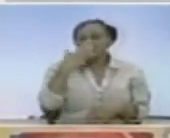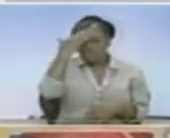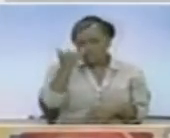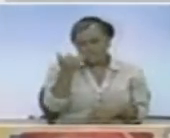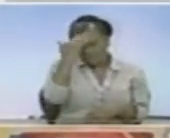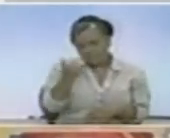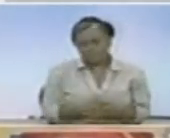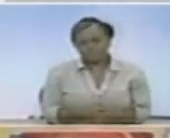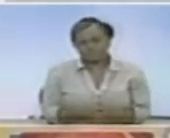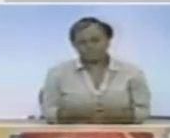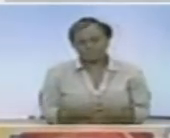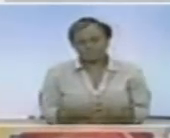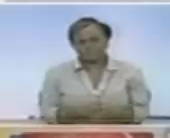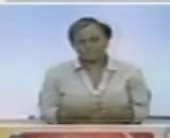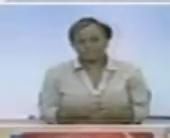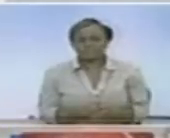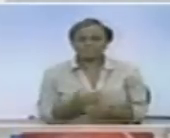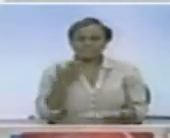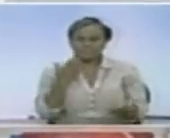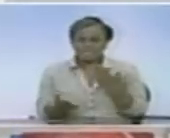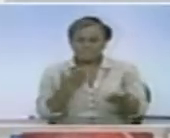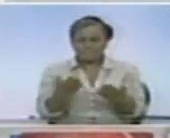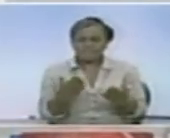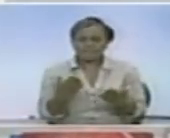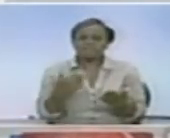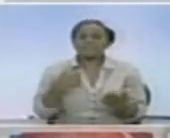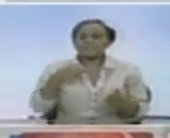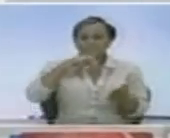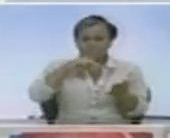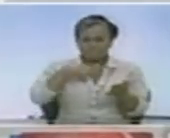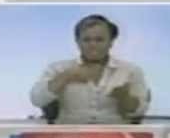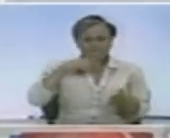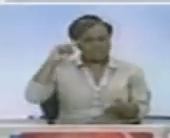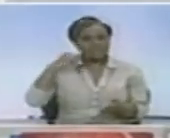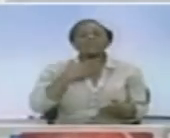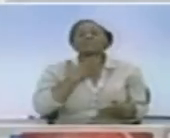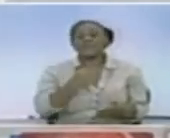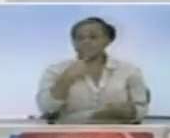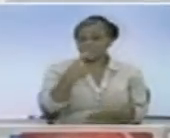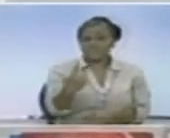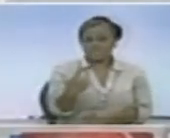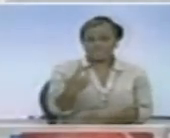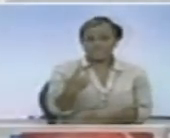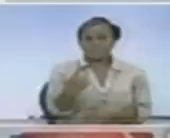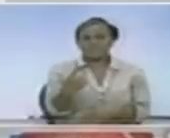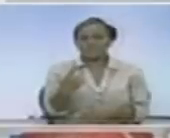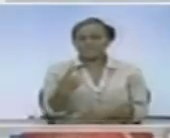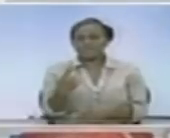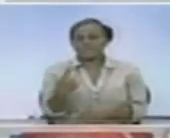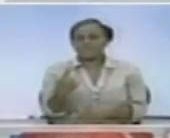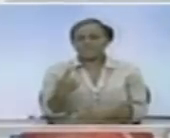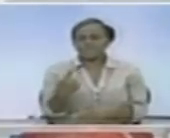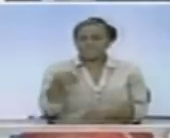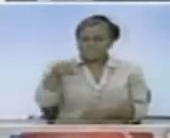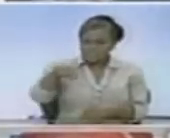why? No, the word perhaps surprising is not, what I meant to say really is that lo and behold, today, mm-hmm.